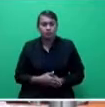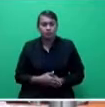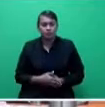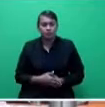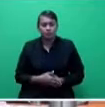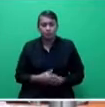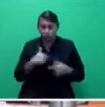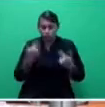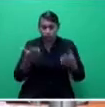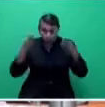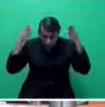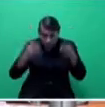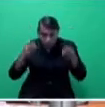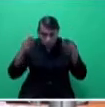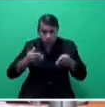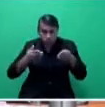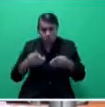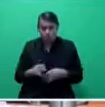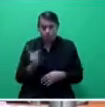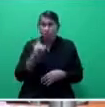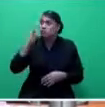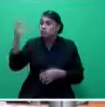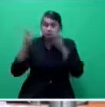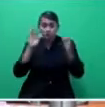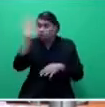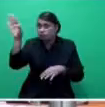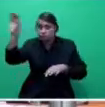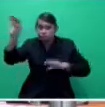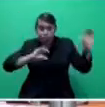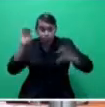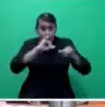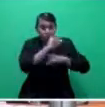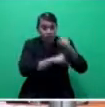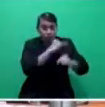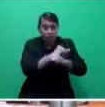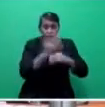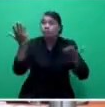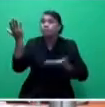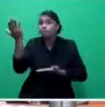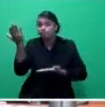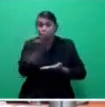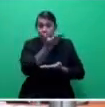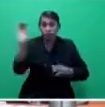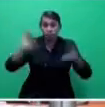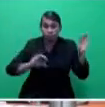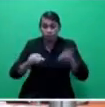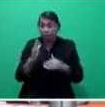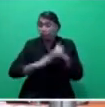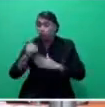focus is to get funding predominantly from offshore. Why? If you get funding from offshore, it also builds up your foreign